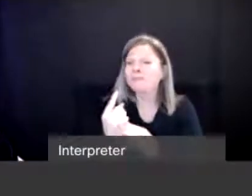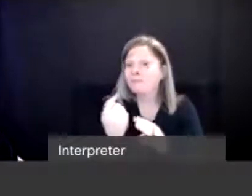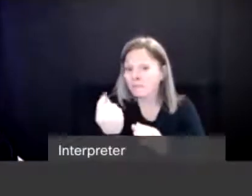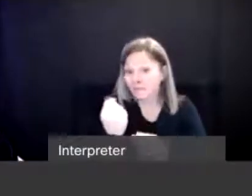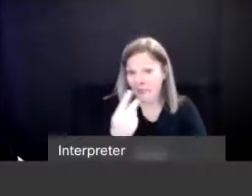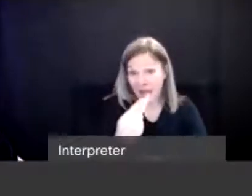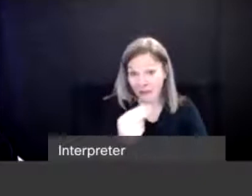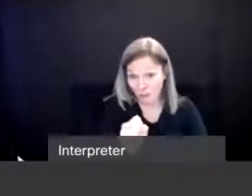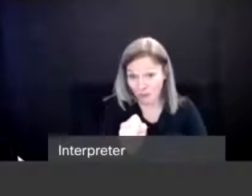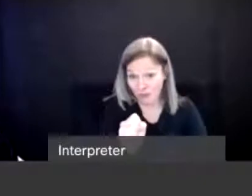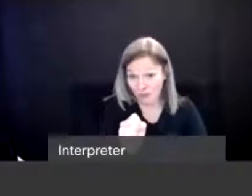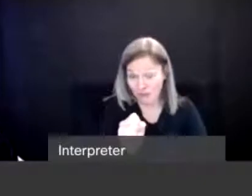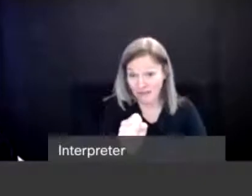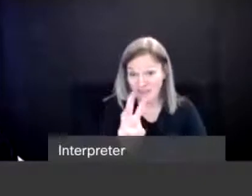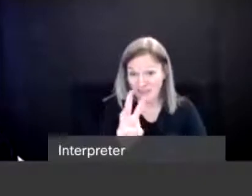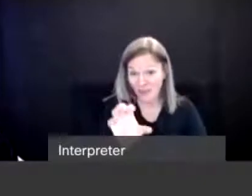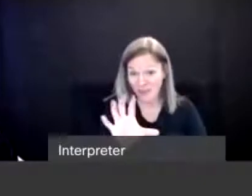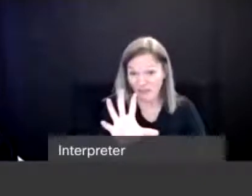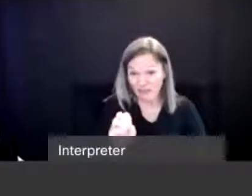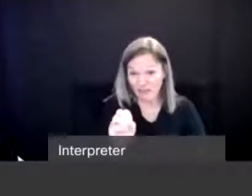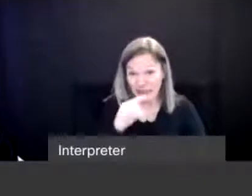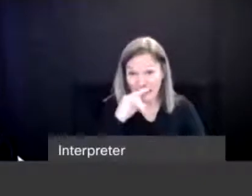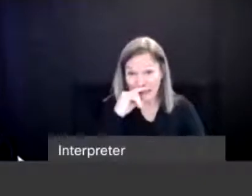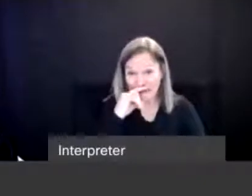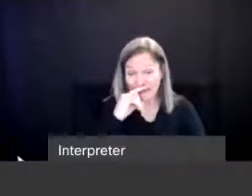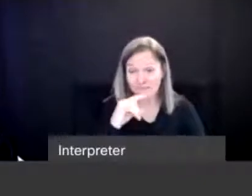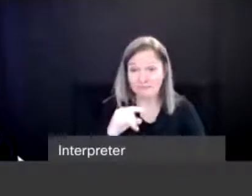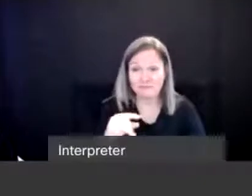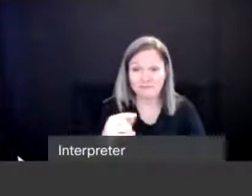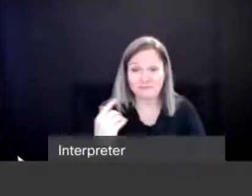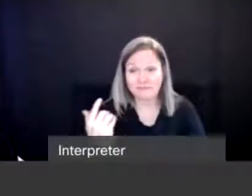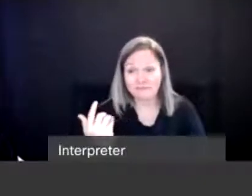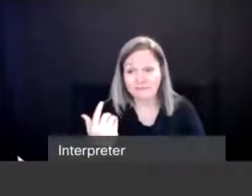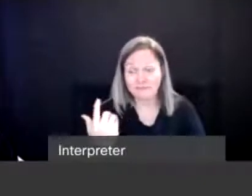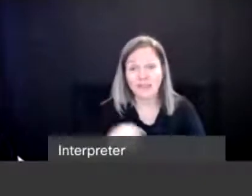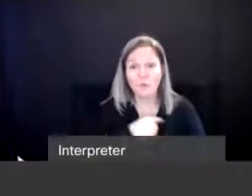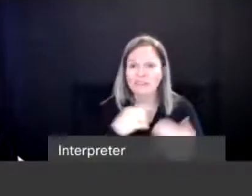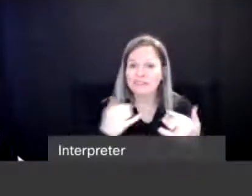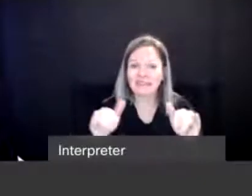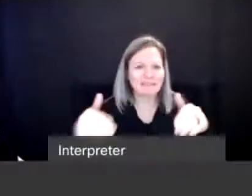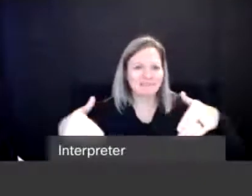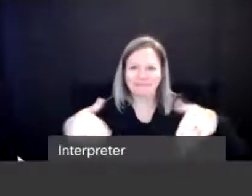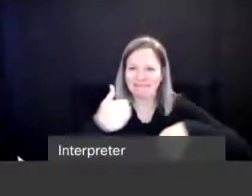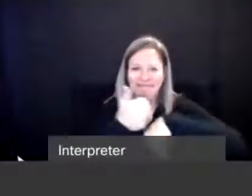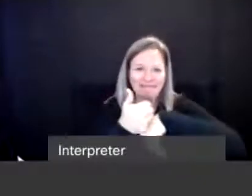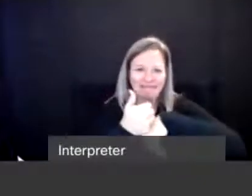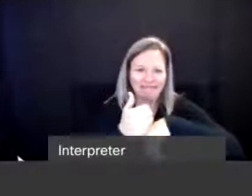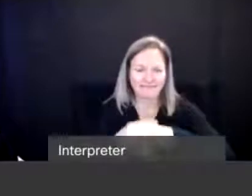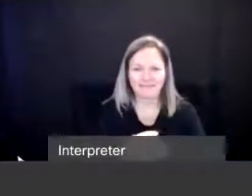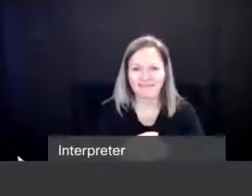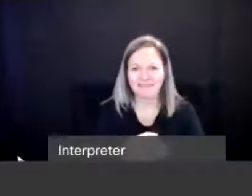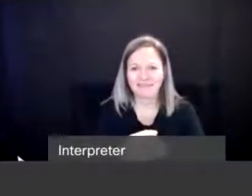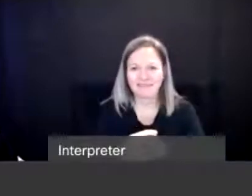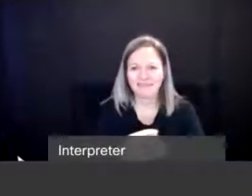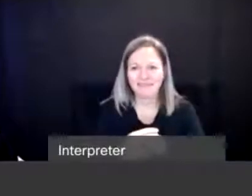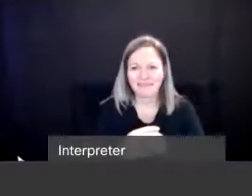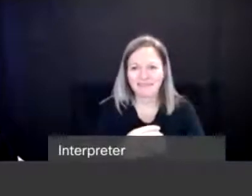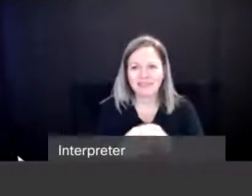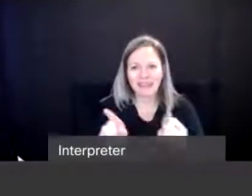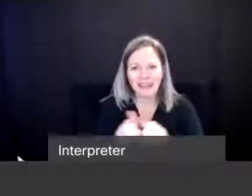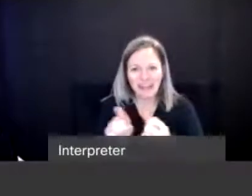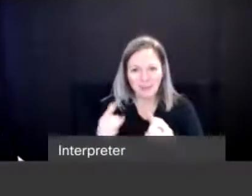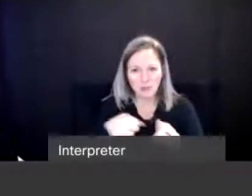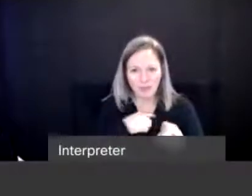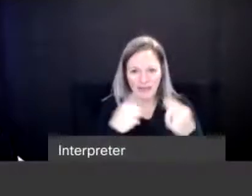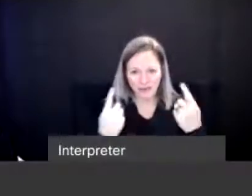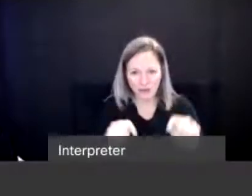building, housing 650 kids, we still haven't got them in. And it's as you try to